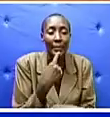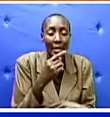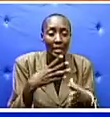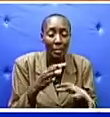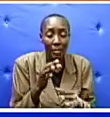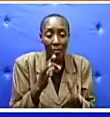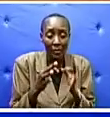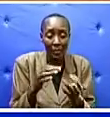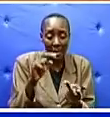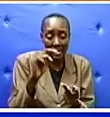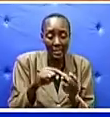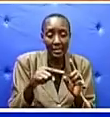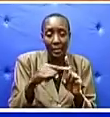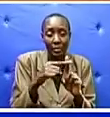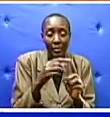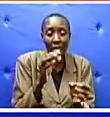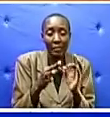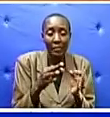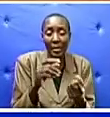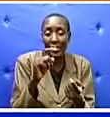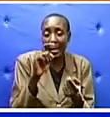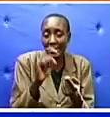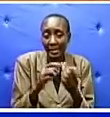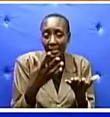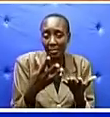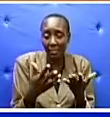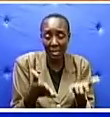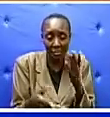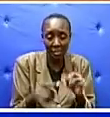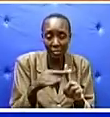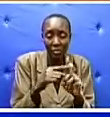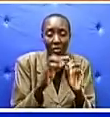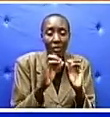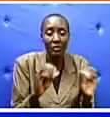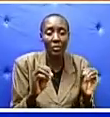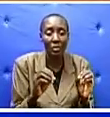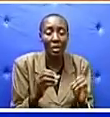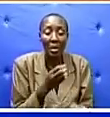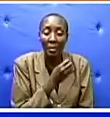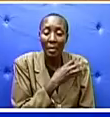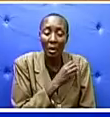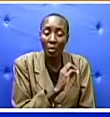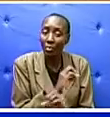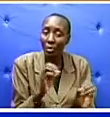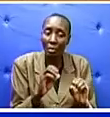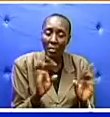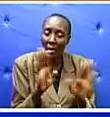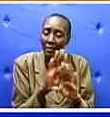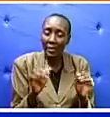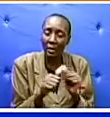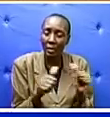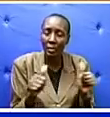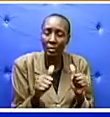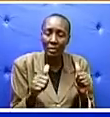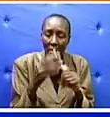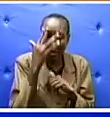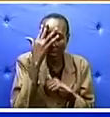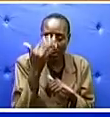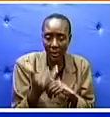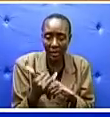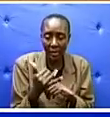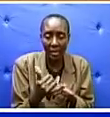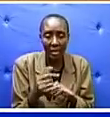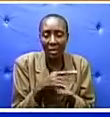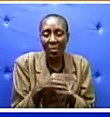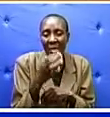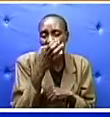tested positive, if I had gone to test, I wouldn't be positive today. Though I'm not complaining, I'm okay the way I am. Mm-hmm. Because we have this